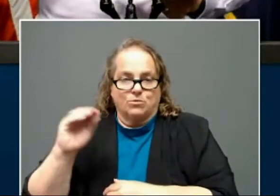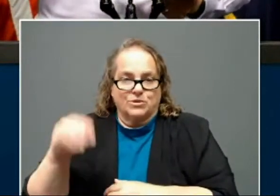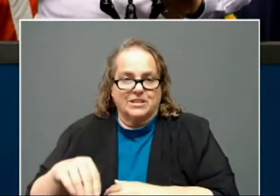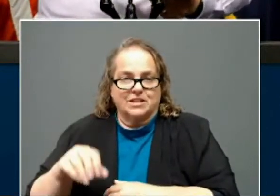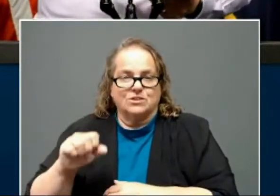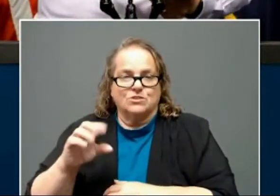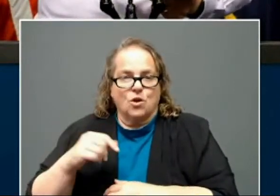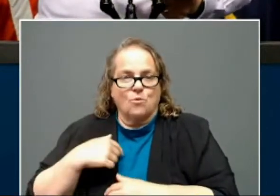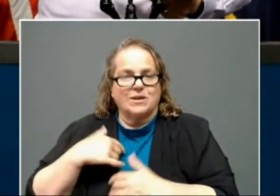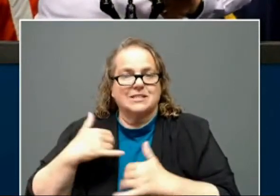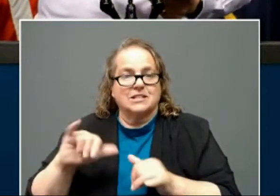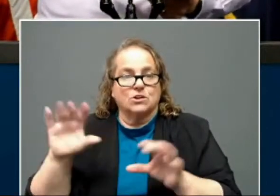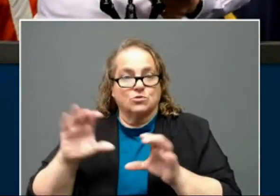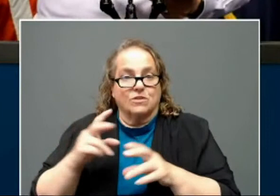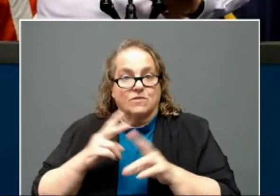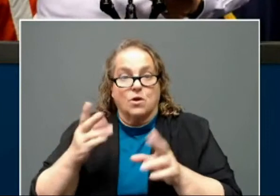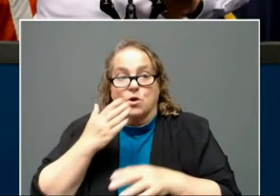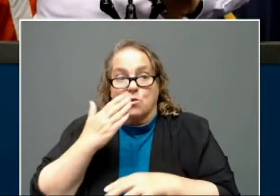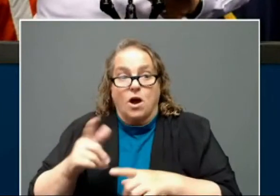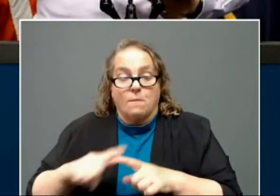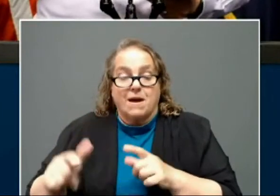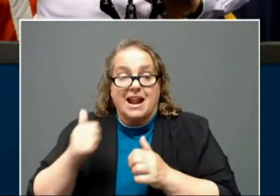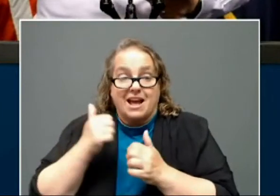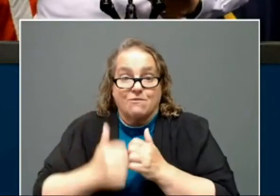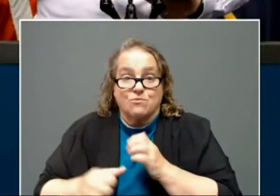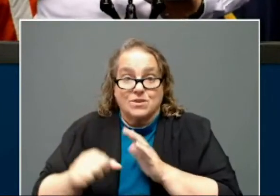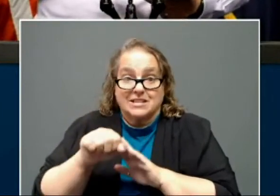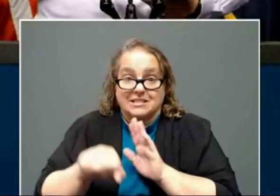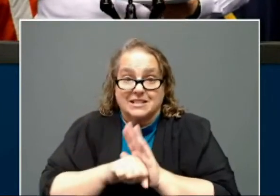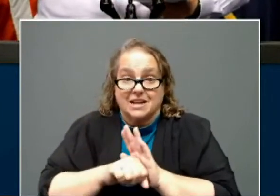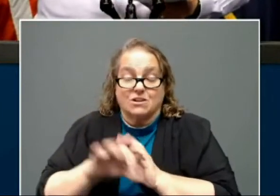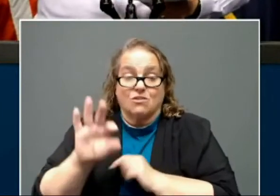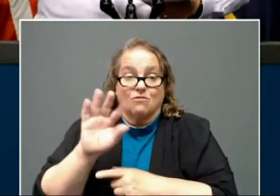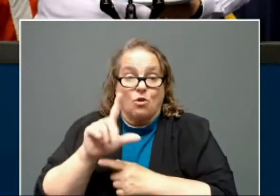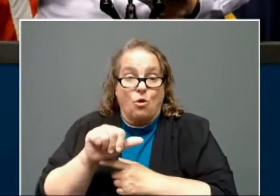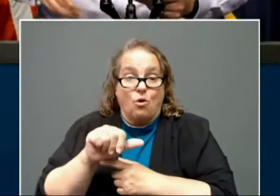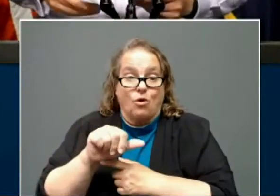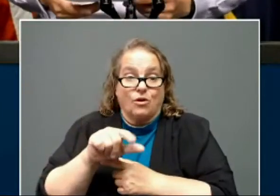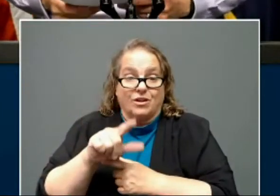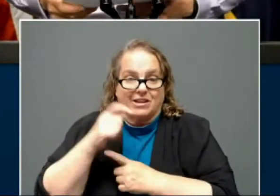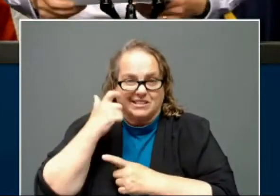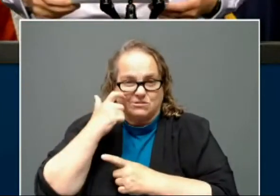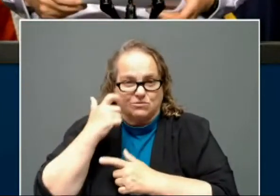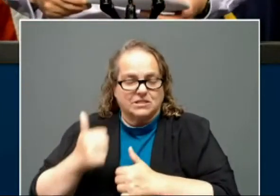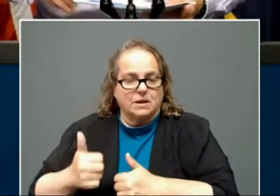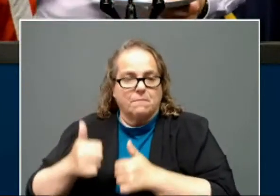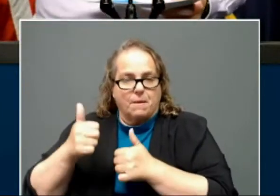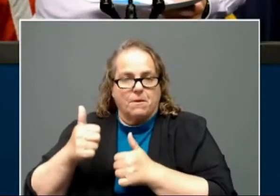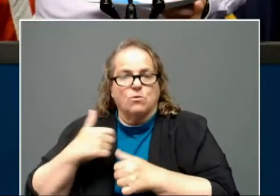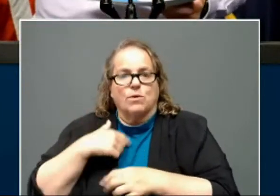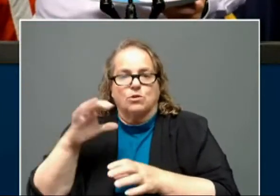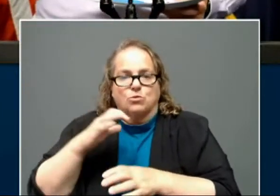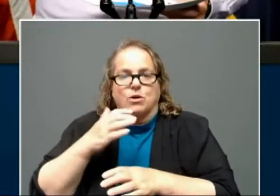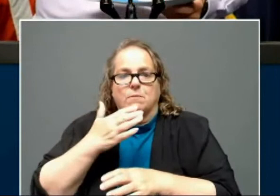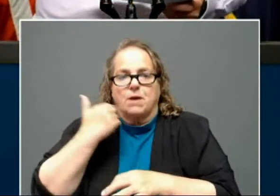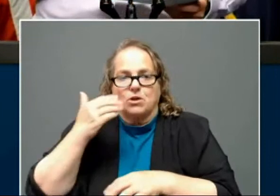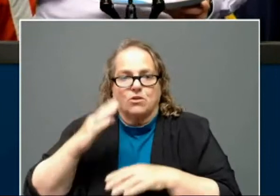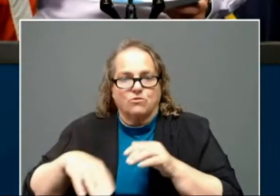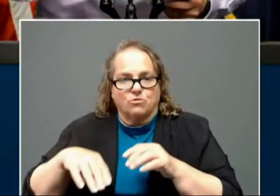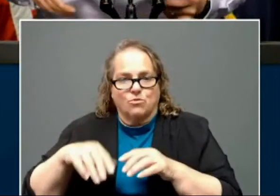doing very well, but for every state, and Florida had a bump up here more recently, we were doing better than all to the south. And for our